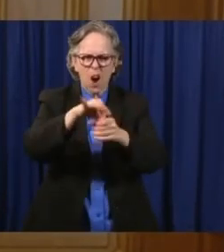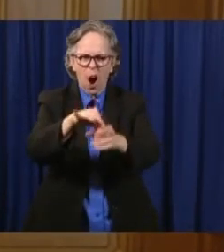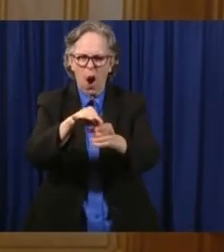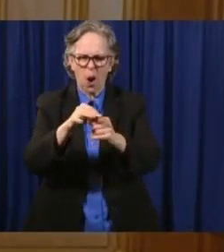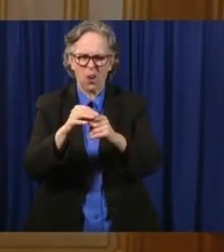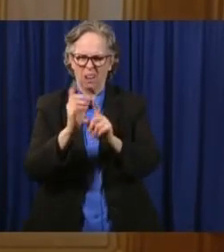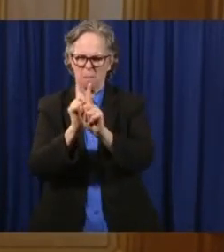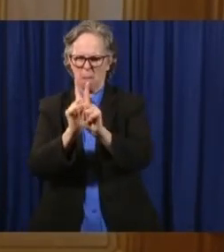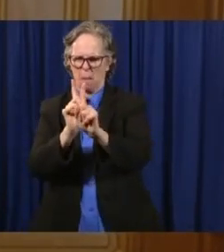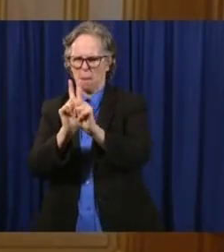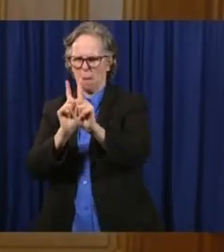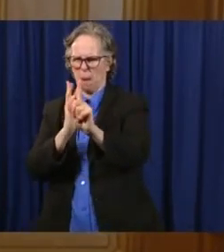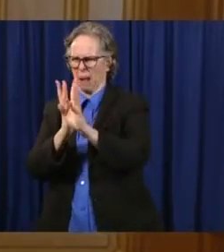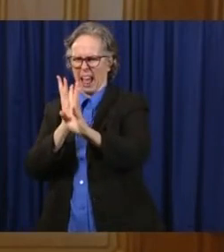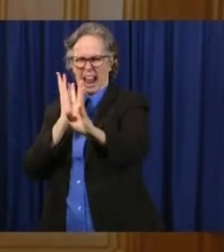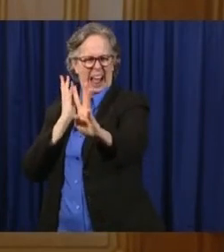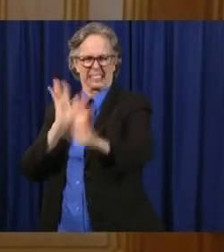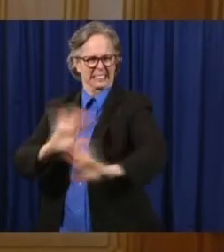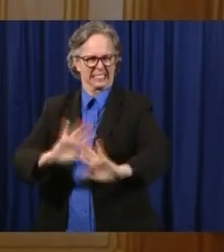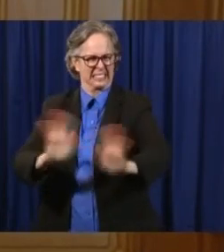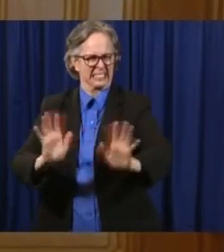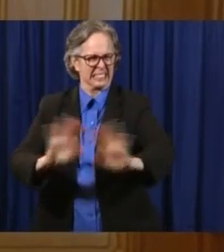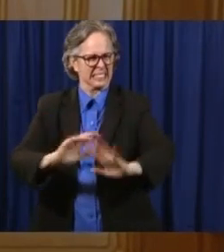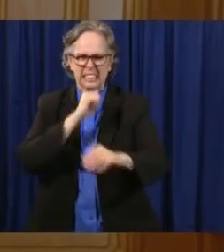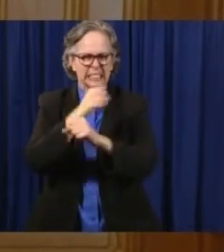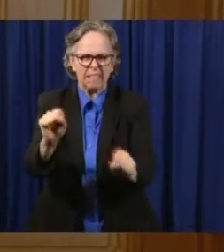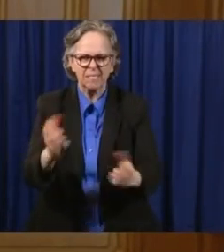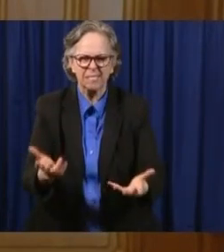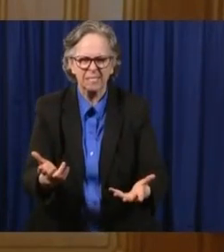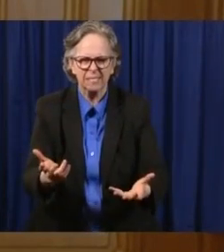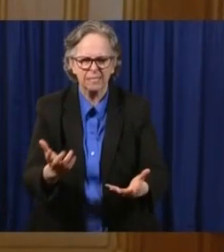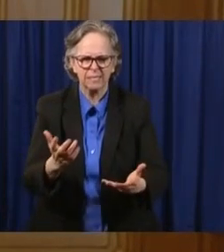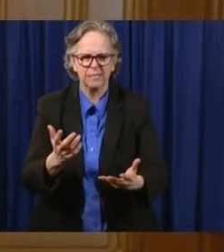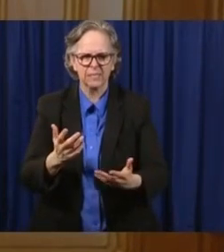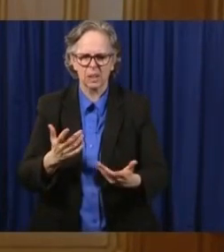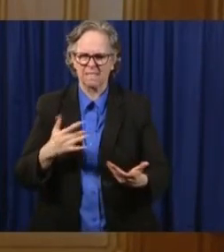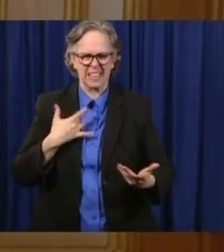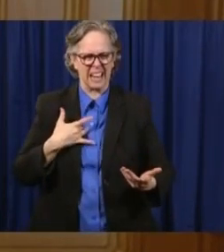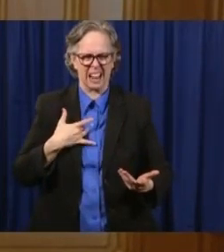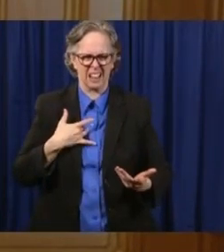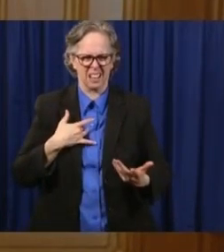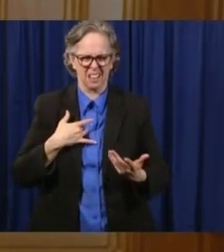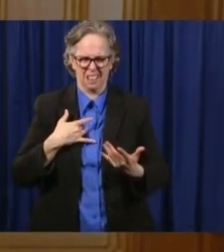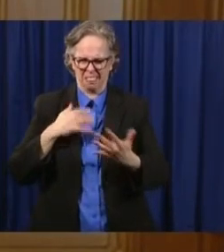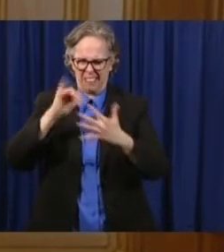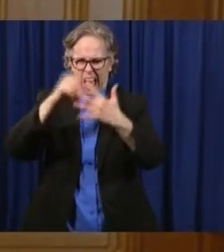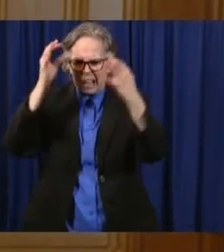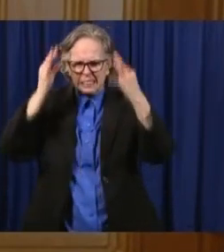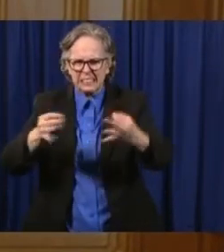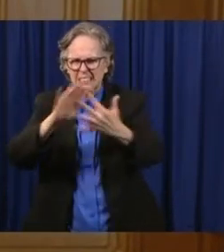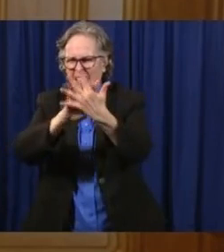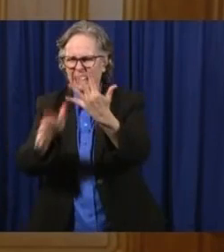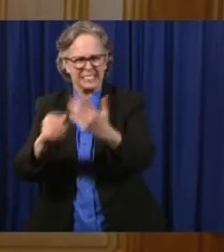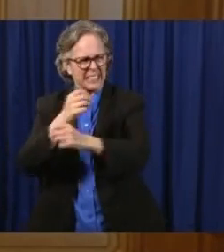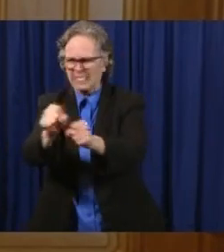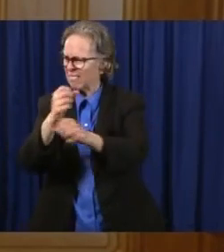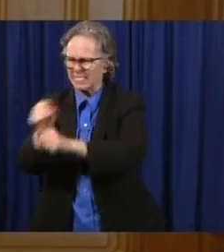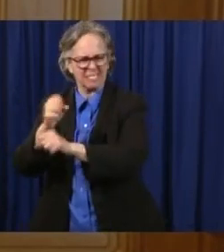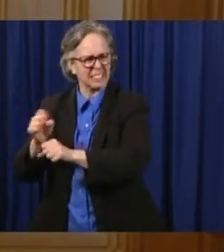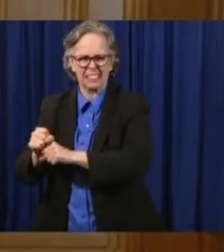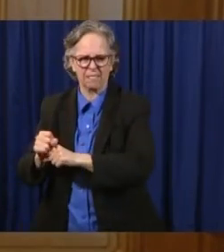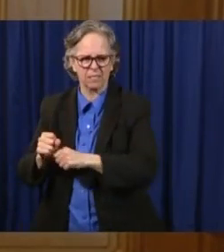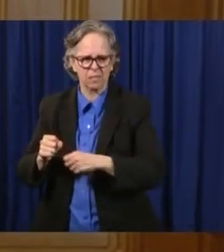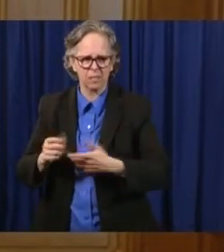of a virus like this. So we felt that all of this we postponed the election,